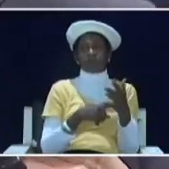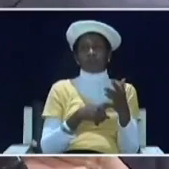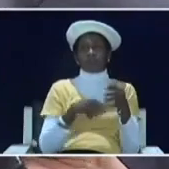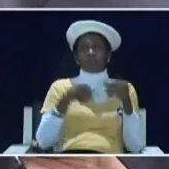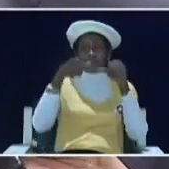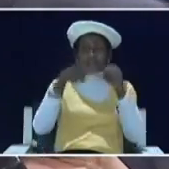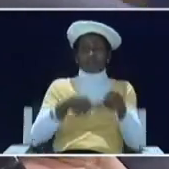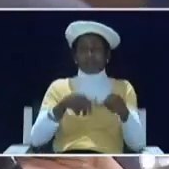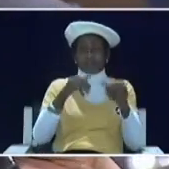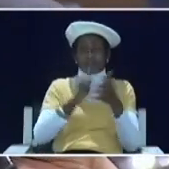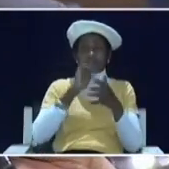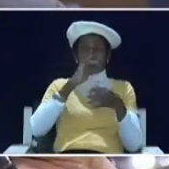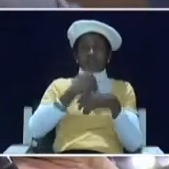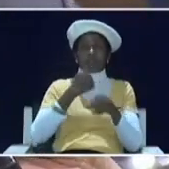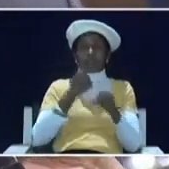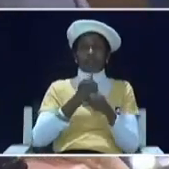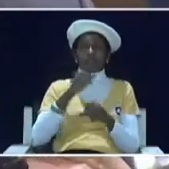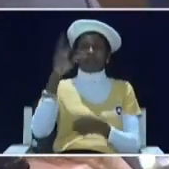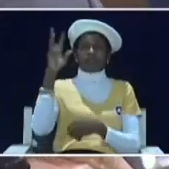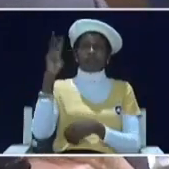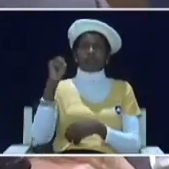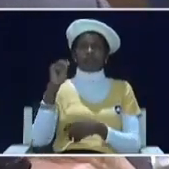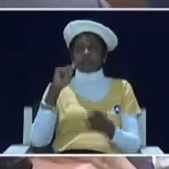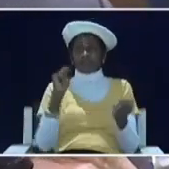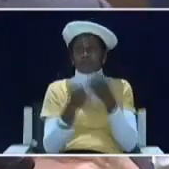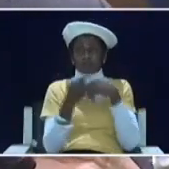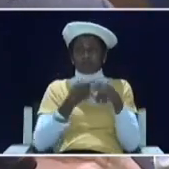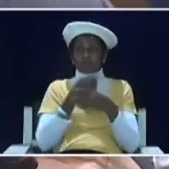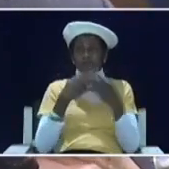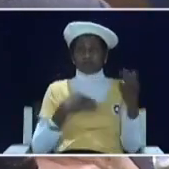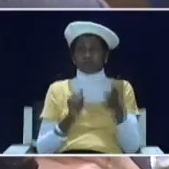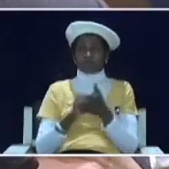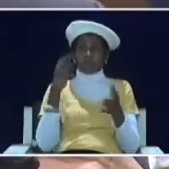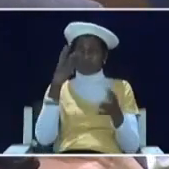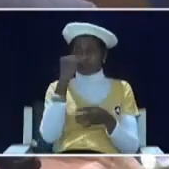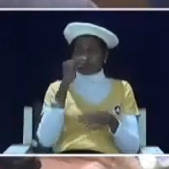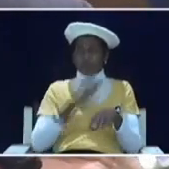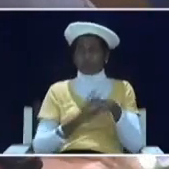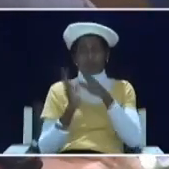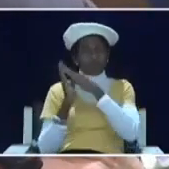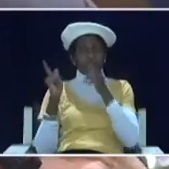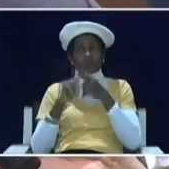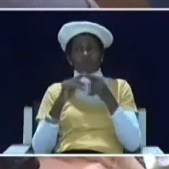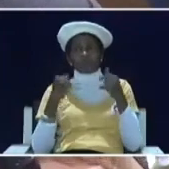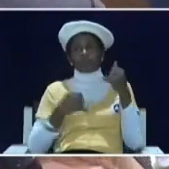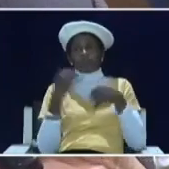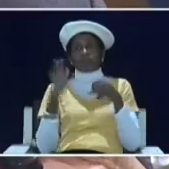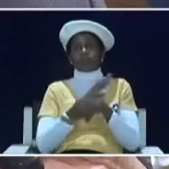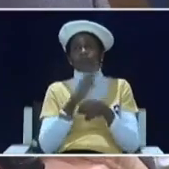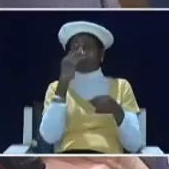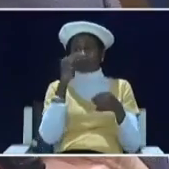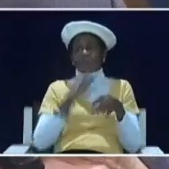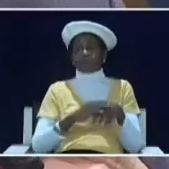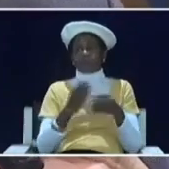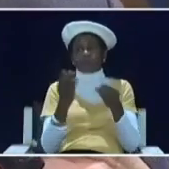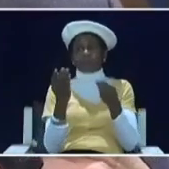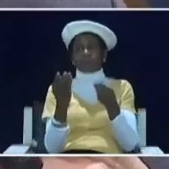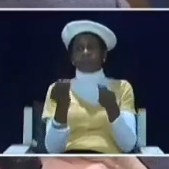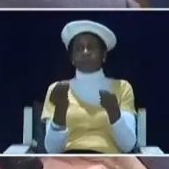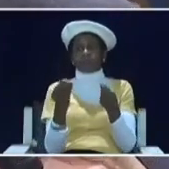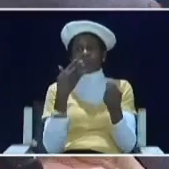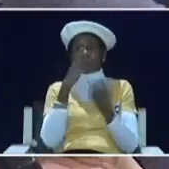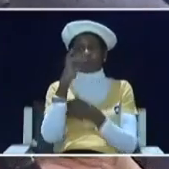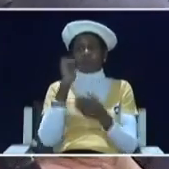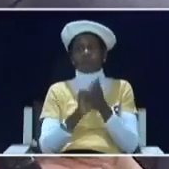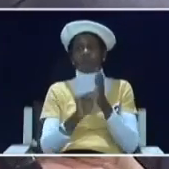stagnation that has made me turn from somebody that was sleeping on the bed to be joyfully sleeping on the floor. I thank God that